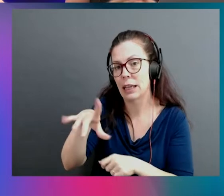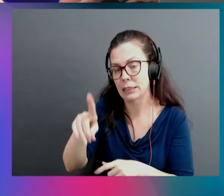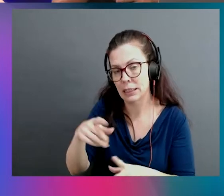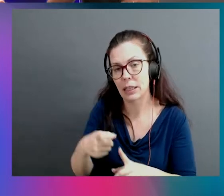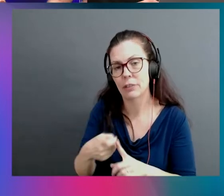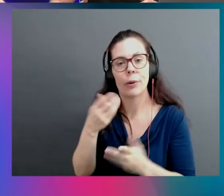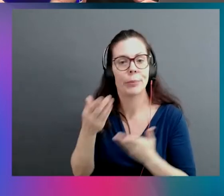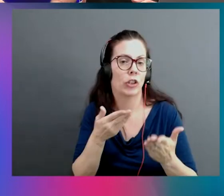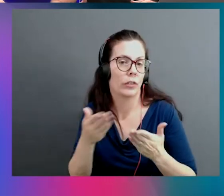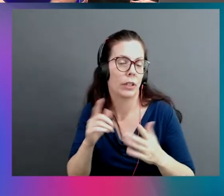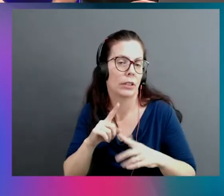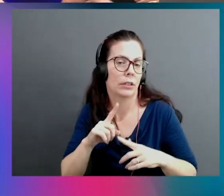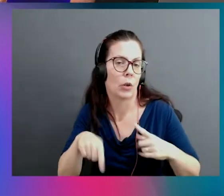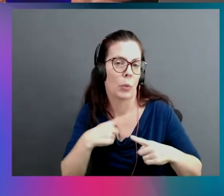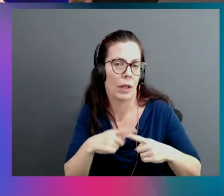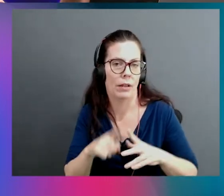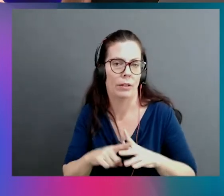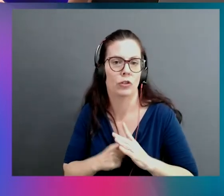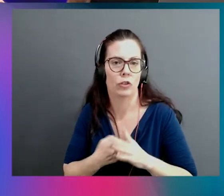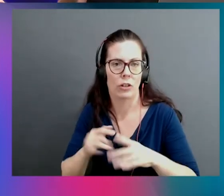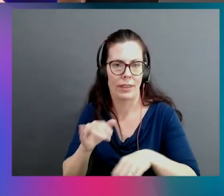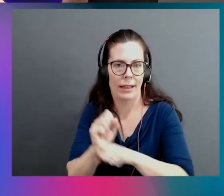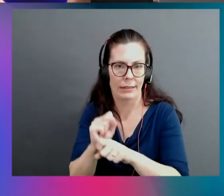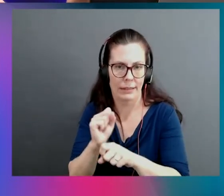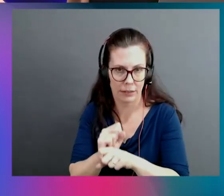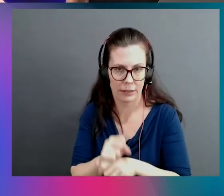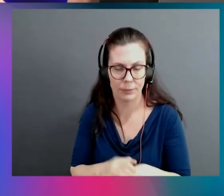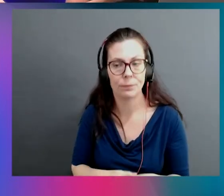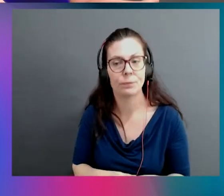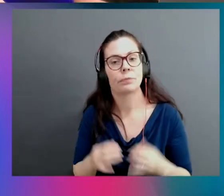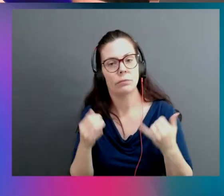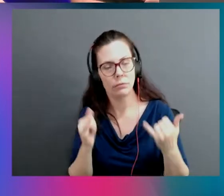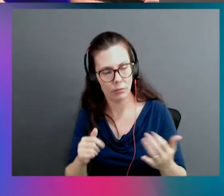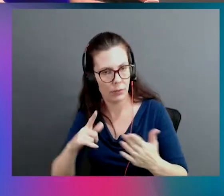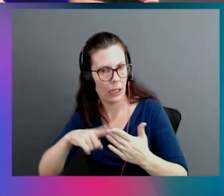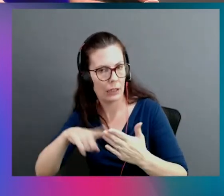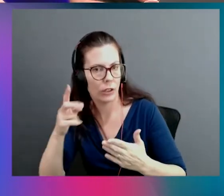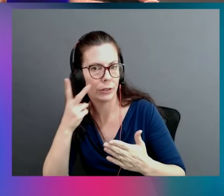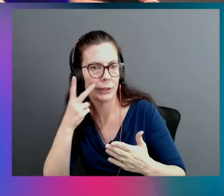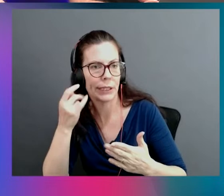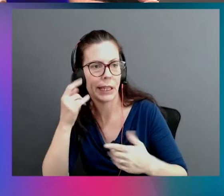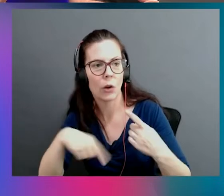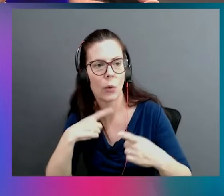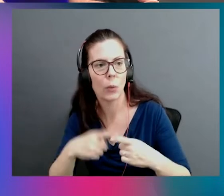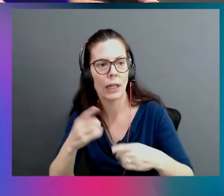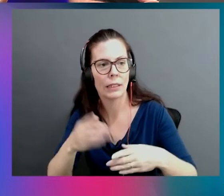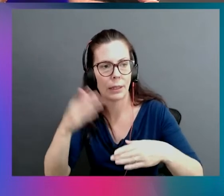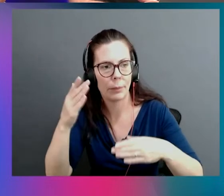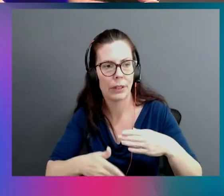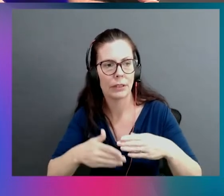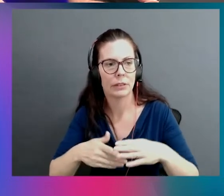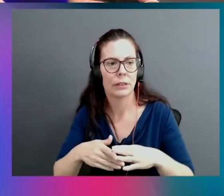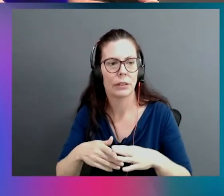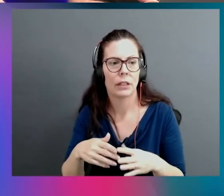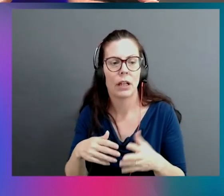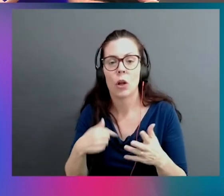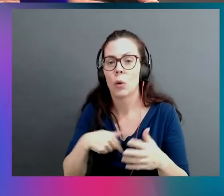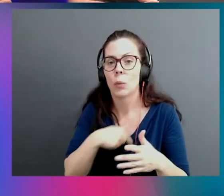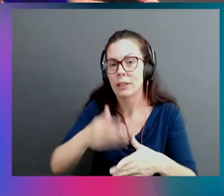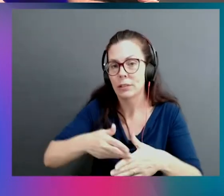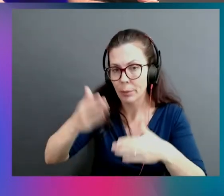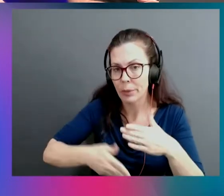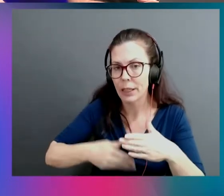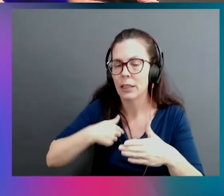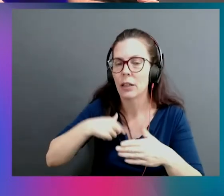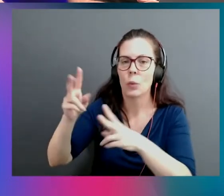when I started the task. And so All right. now I can check to see when we get to completed. And when we get to completed, we're going to